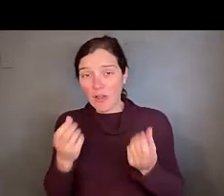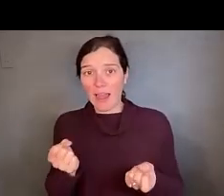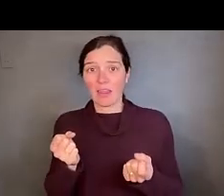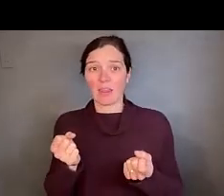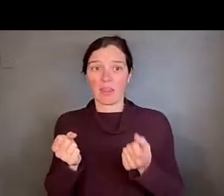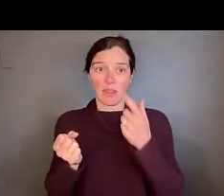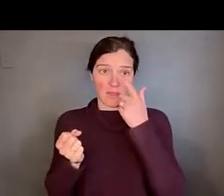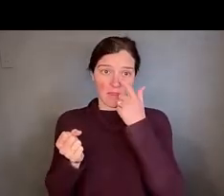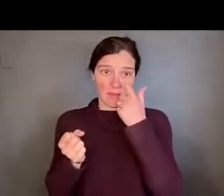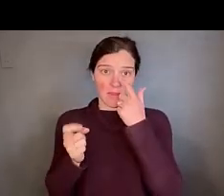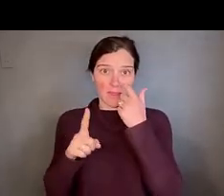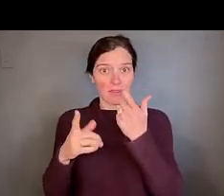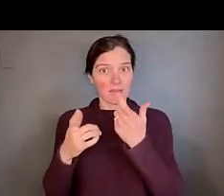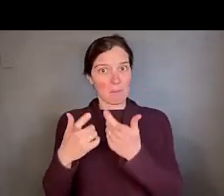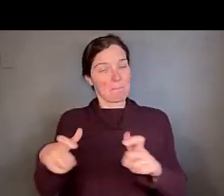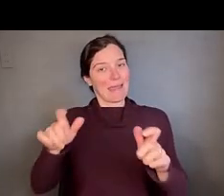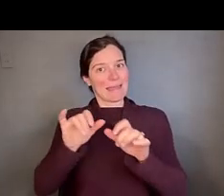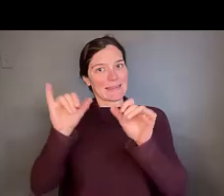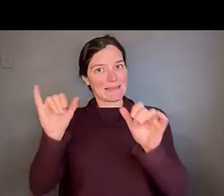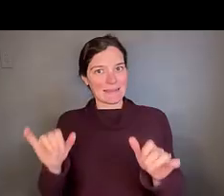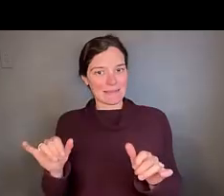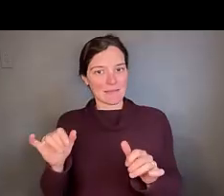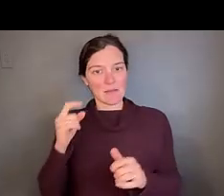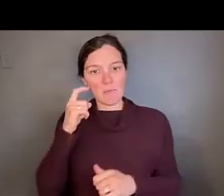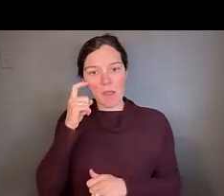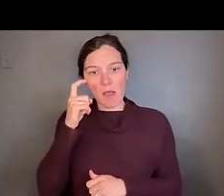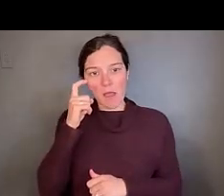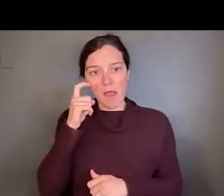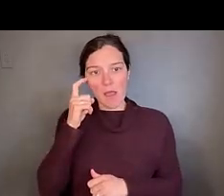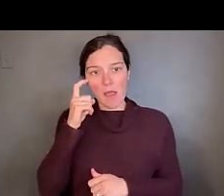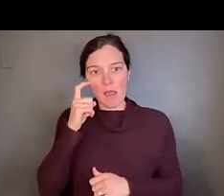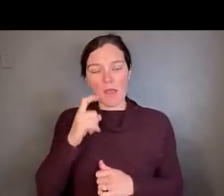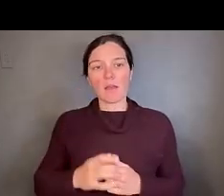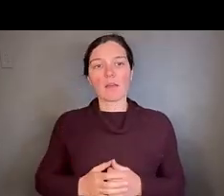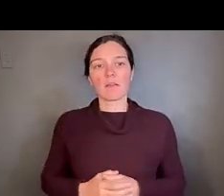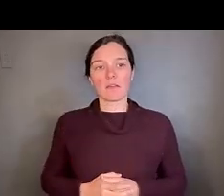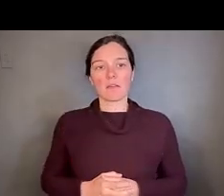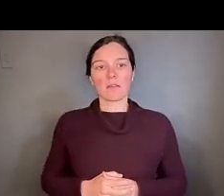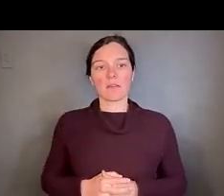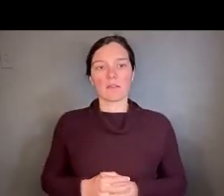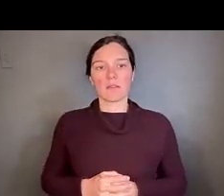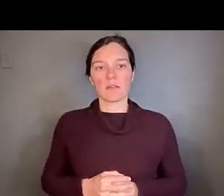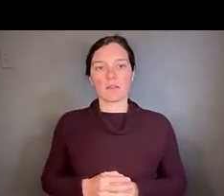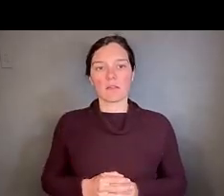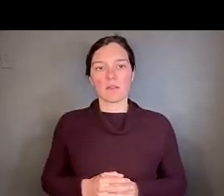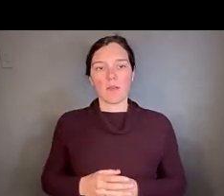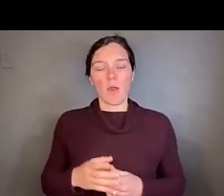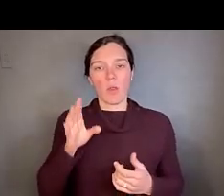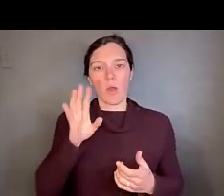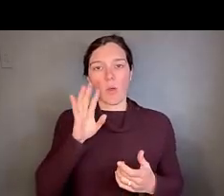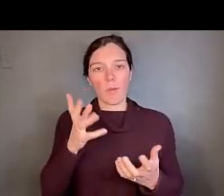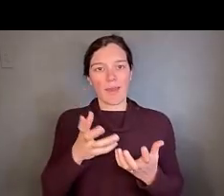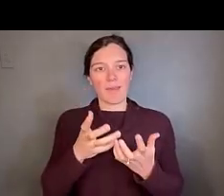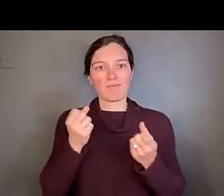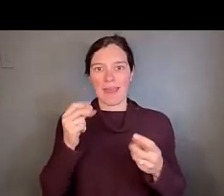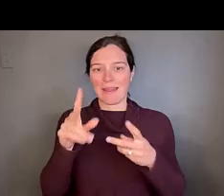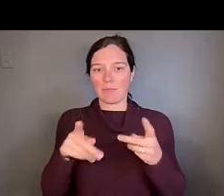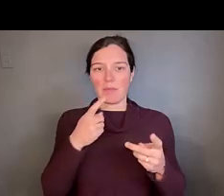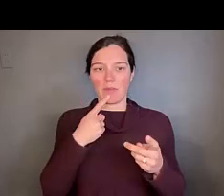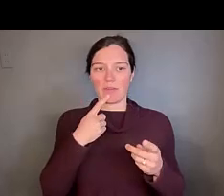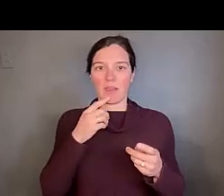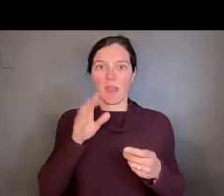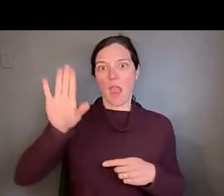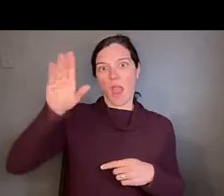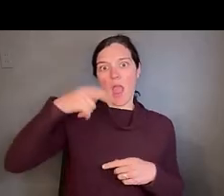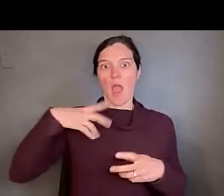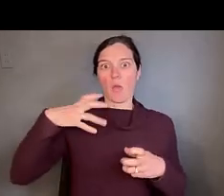health, the bigger systems, the comprehensive. systems. So there's going to be a lot of folks saying, I'd like to use